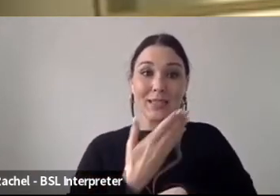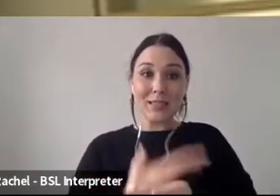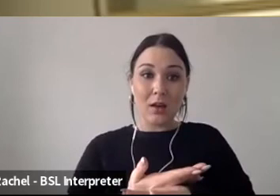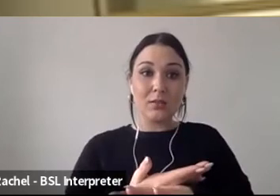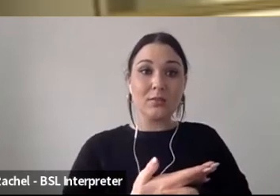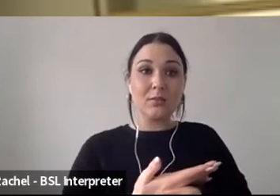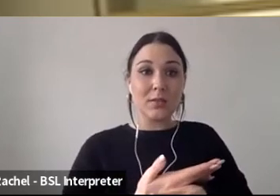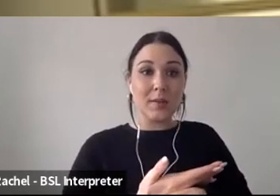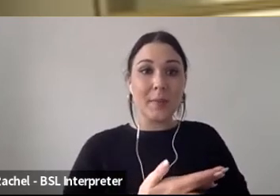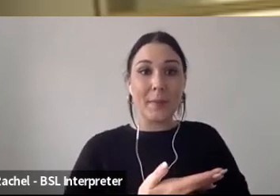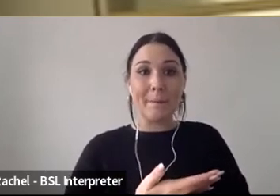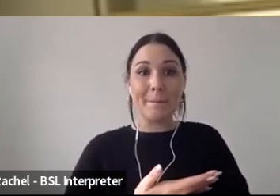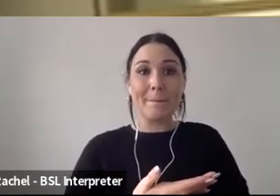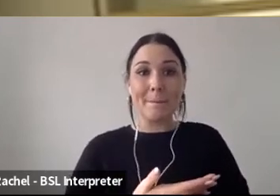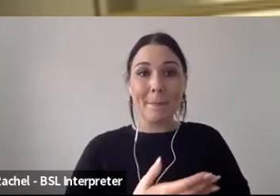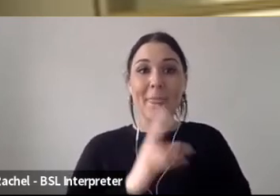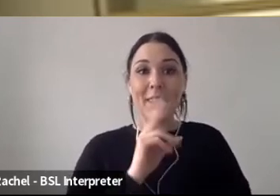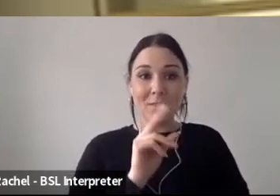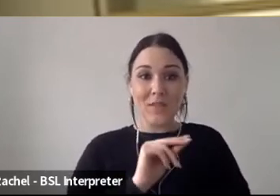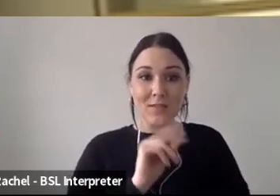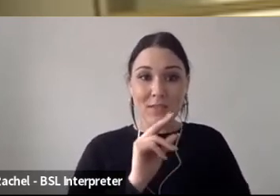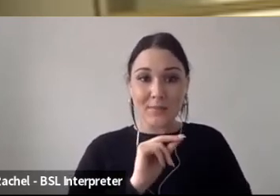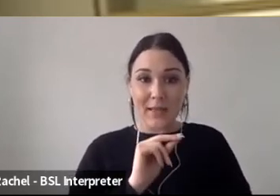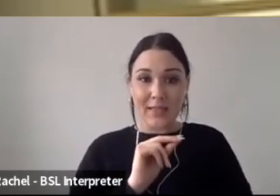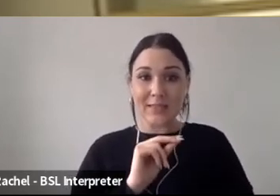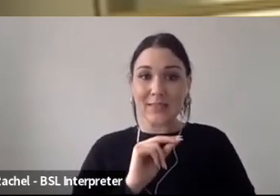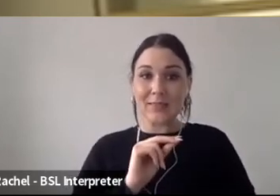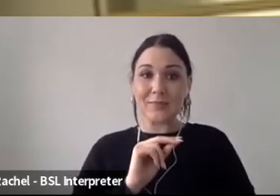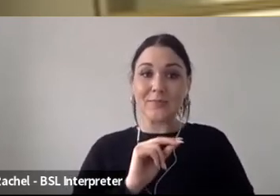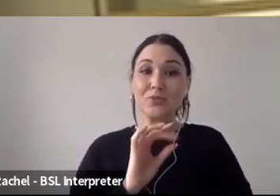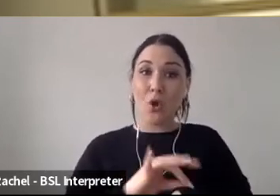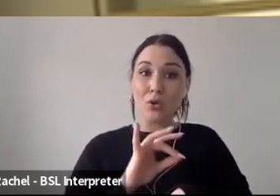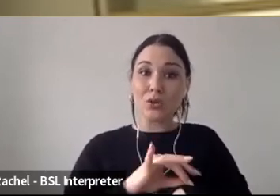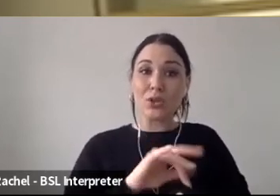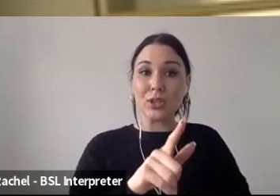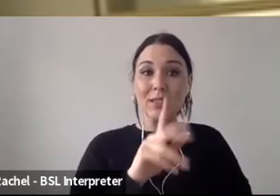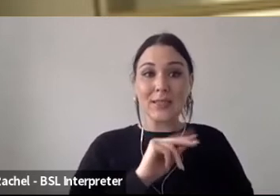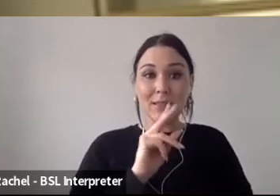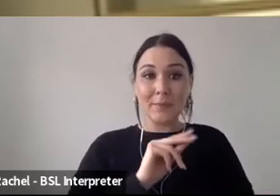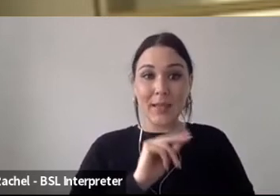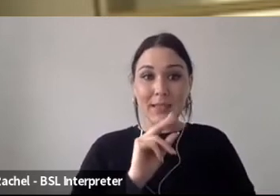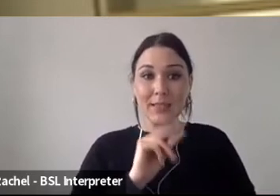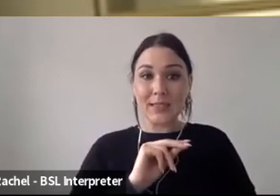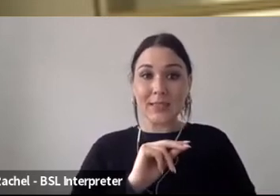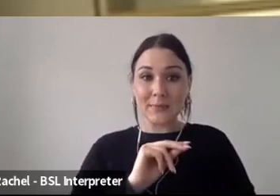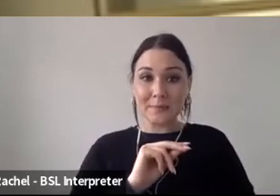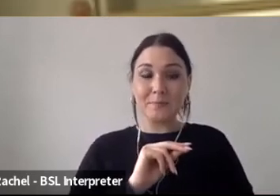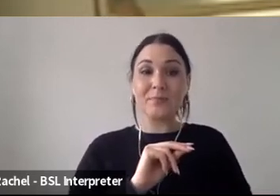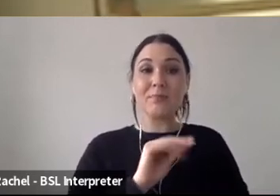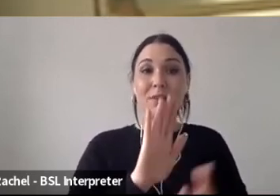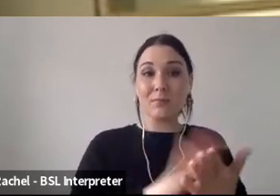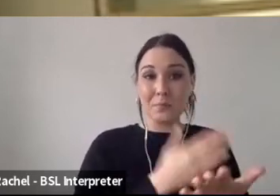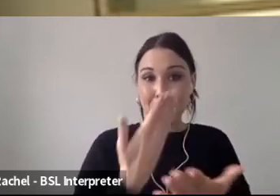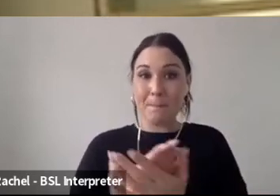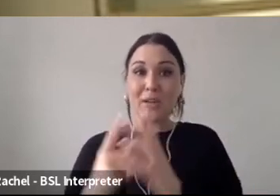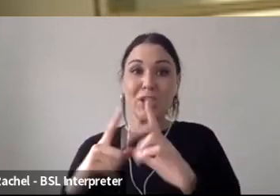so he speaks to the app on his phone to translate his speech to text and